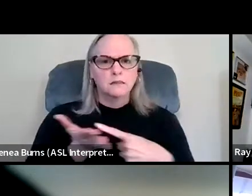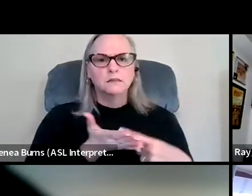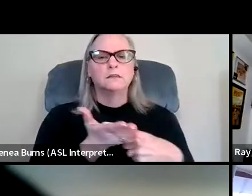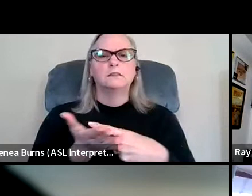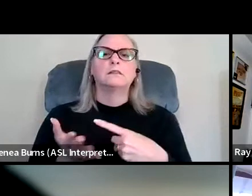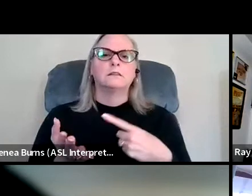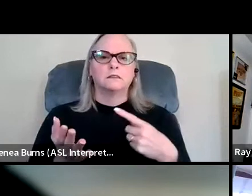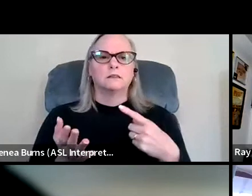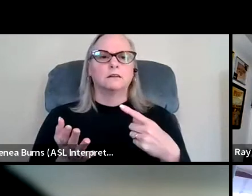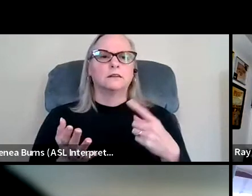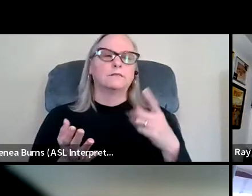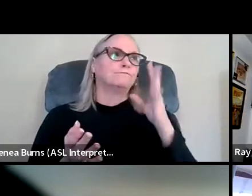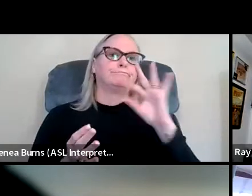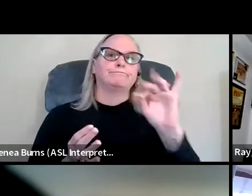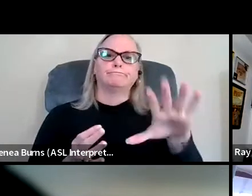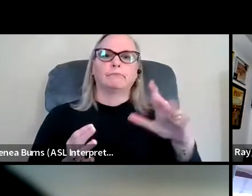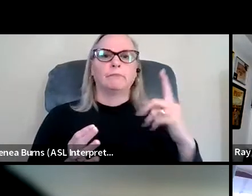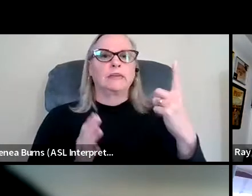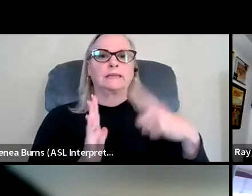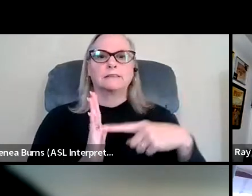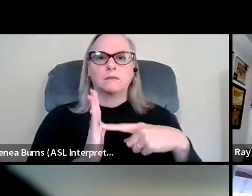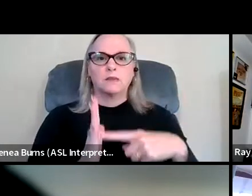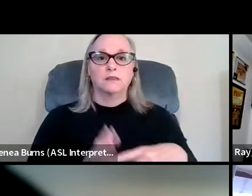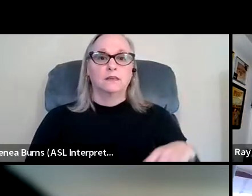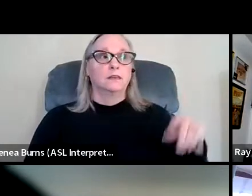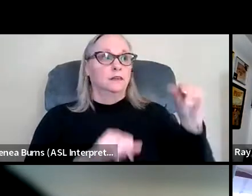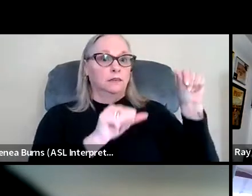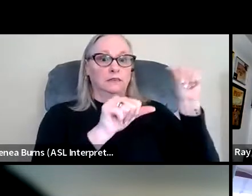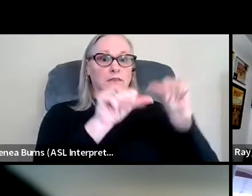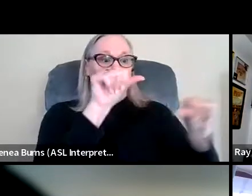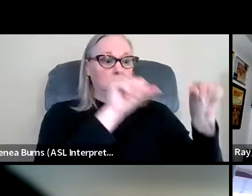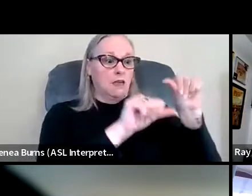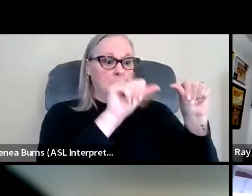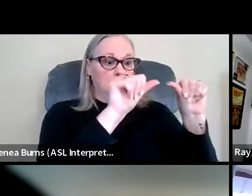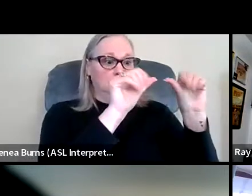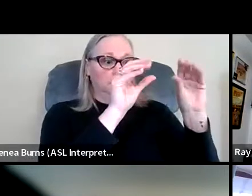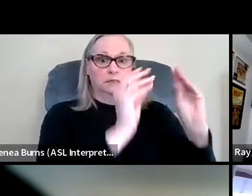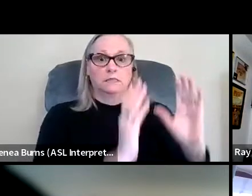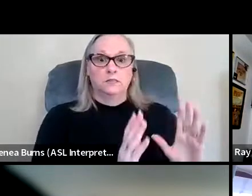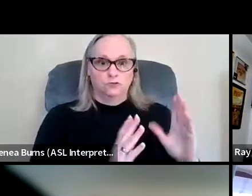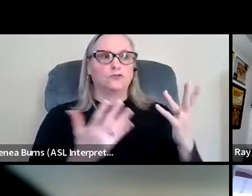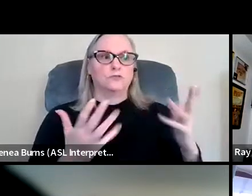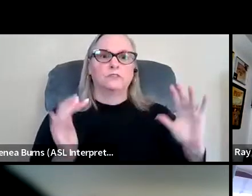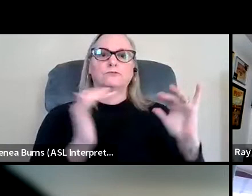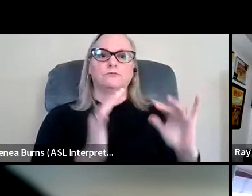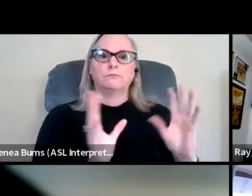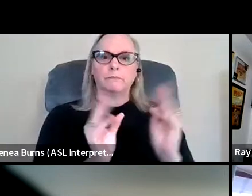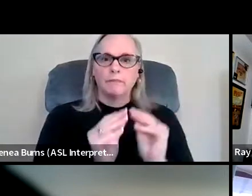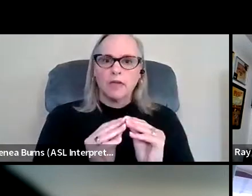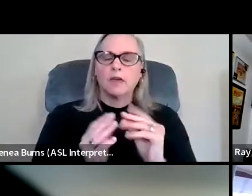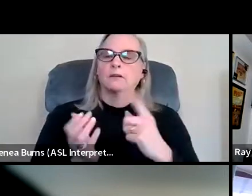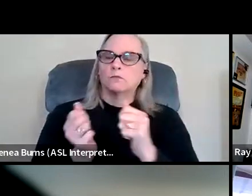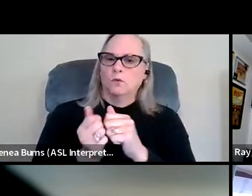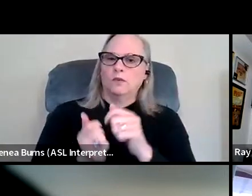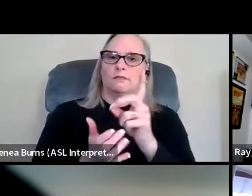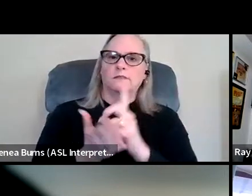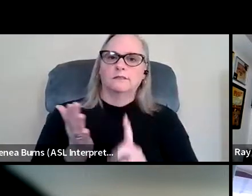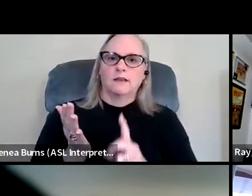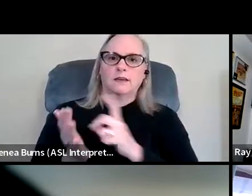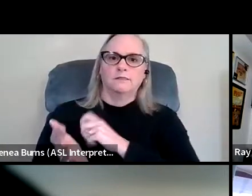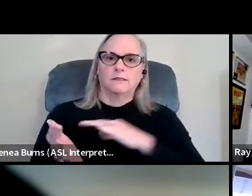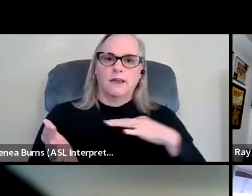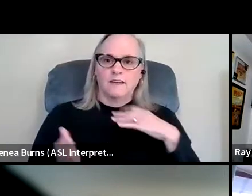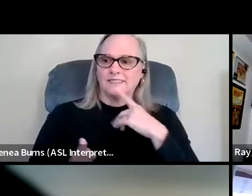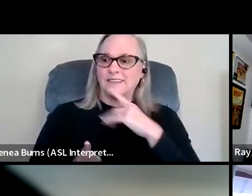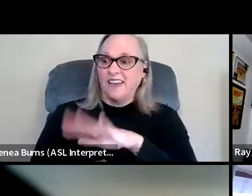just to give a concrete example, science teachers who've met now several times with the design staff and said, in a perfect